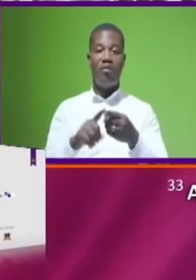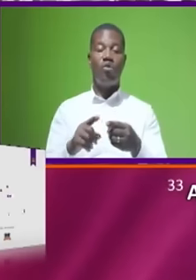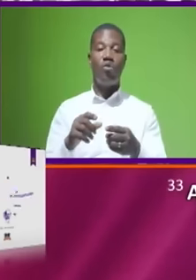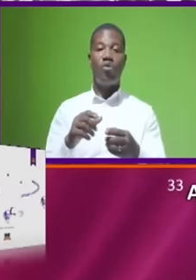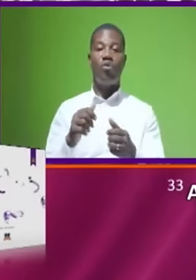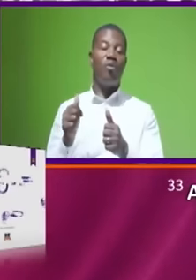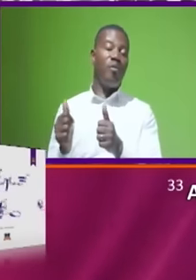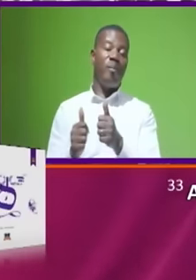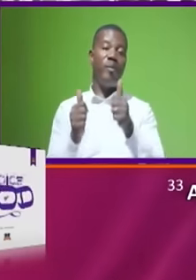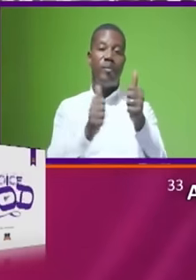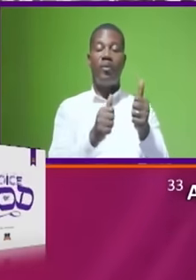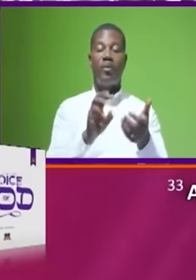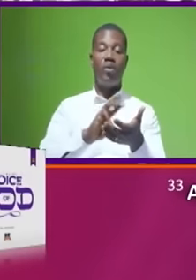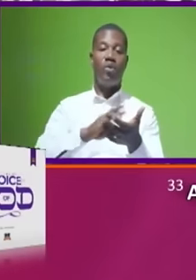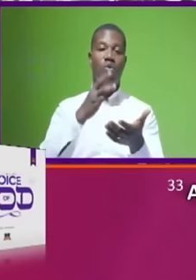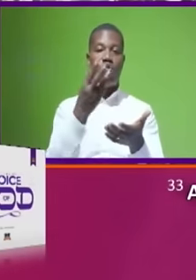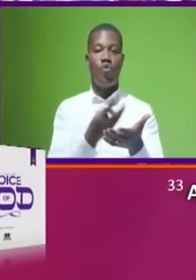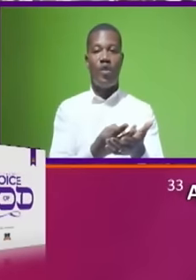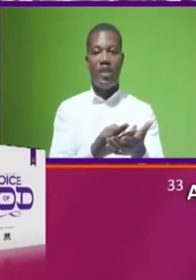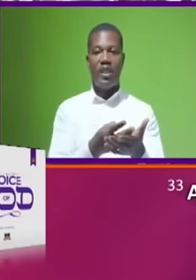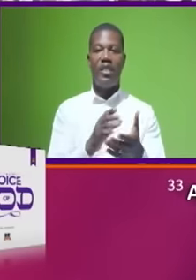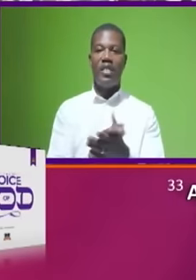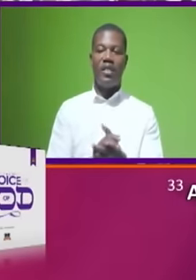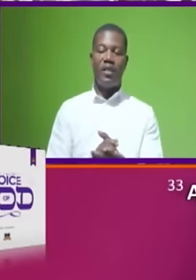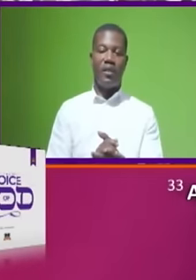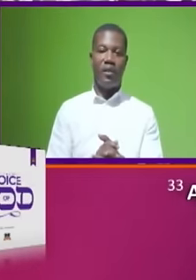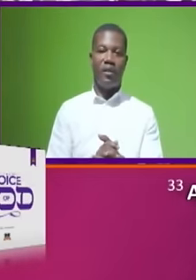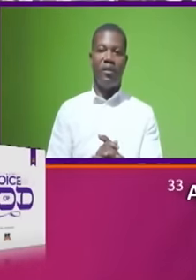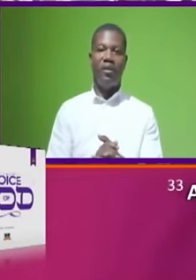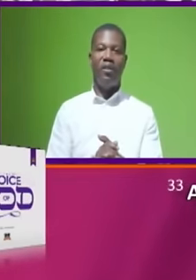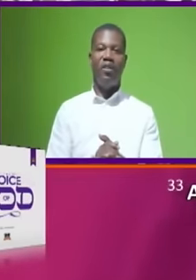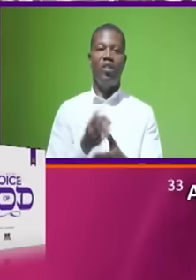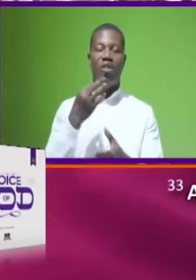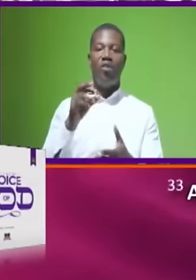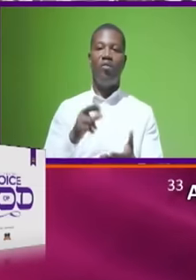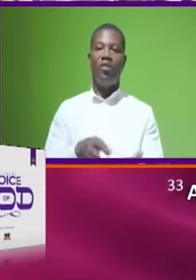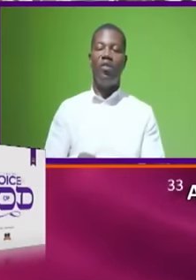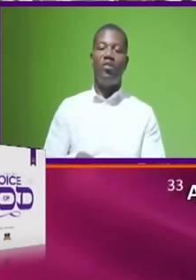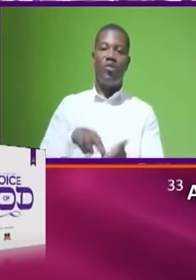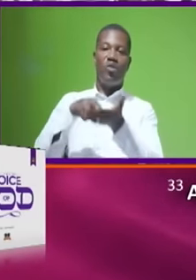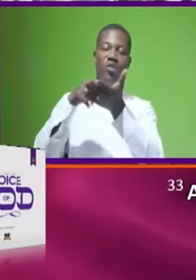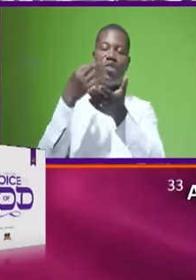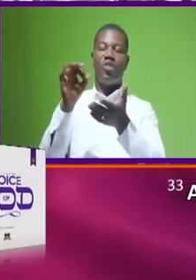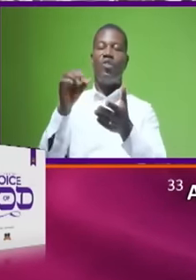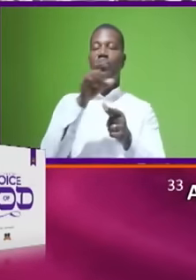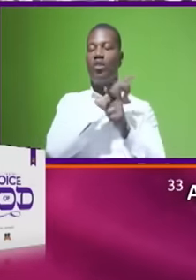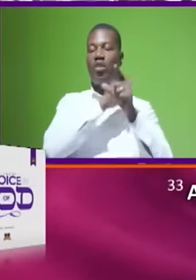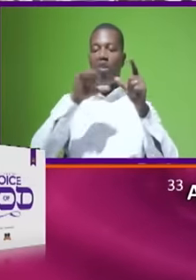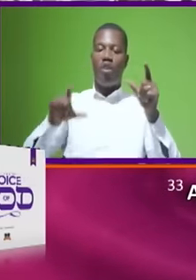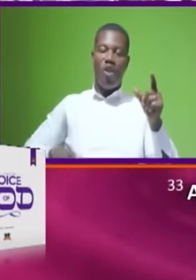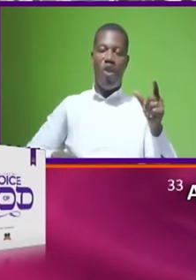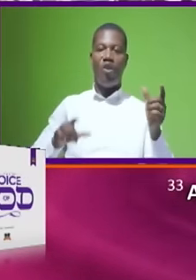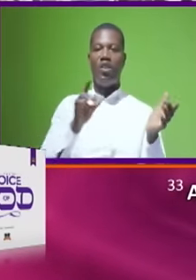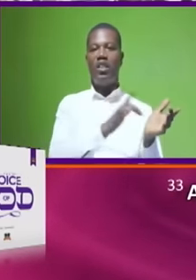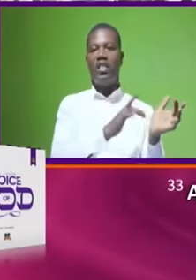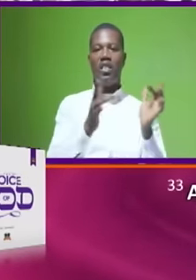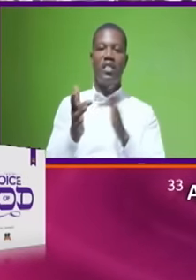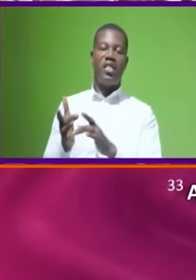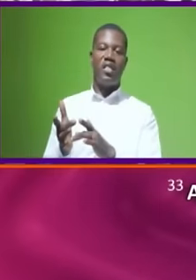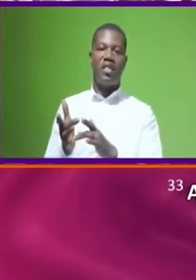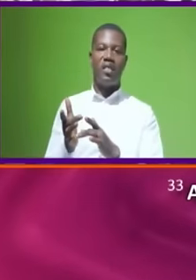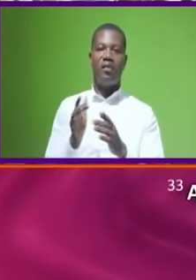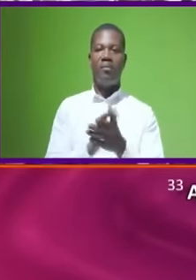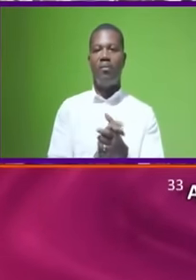witness. Gave the apostles witness of the resurrection of the Lord of Jesus. The resurrection of the Lord